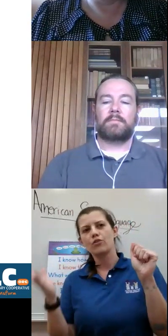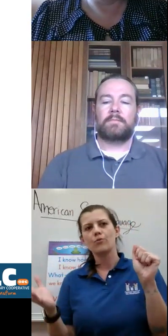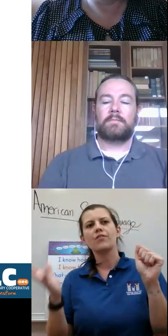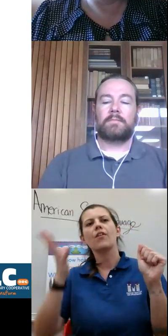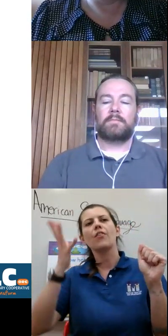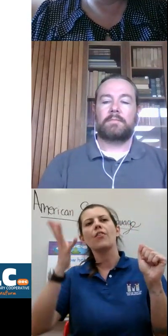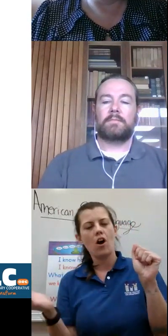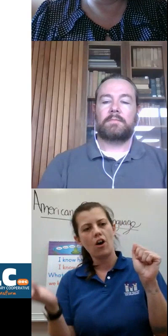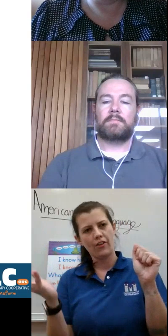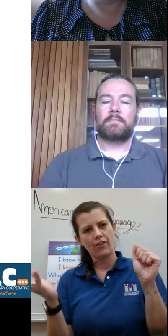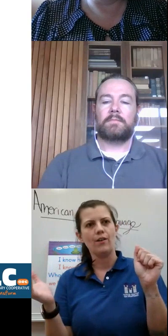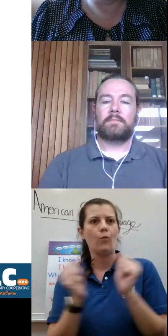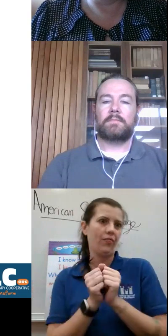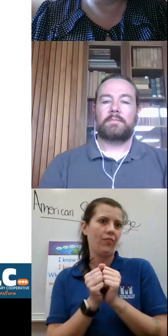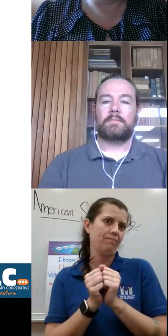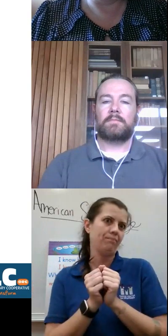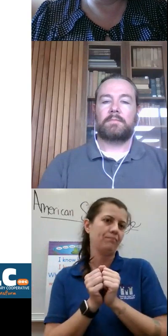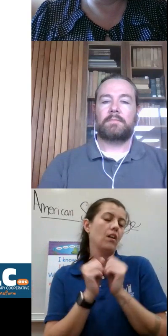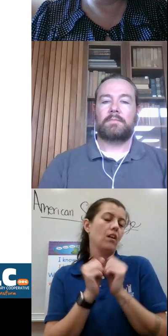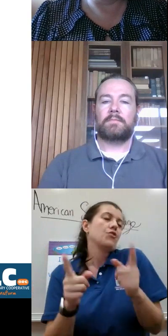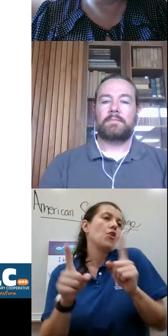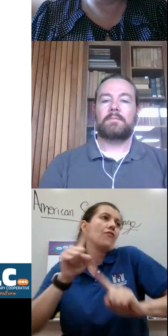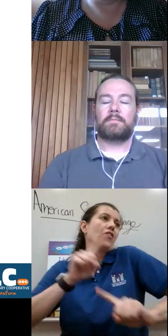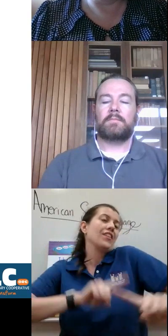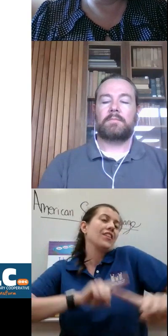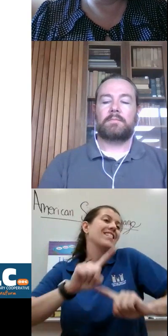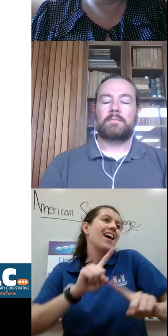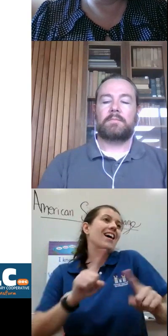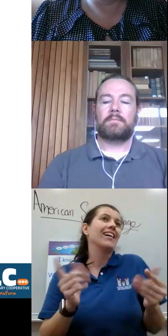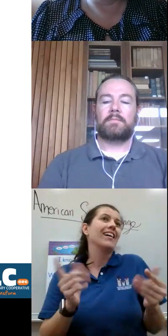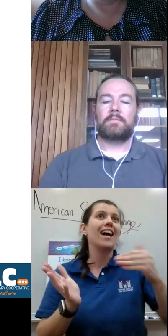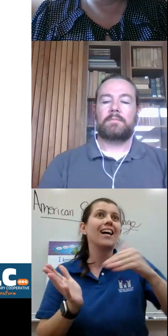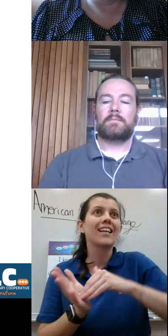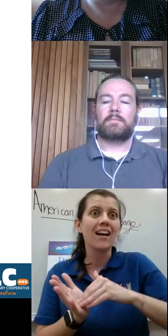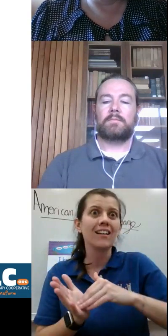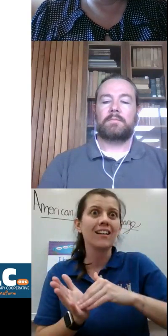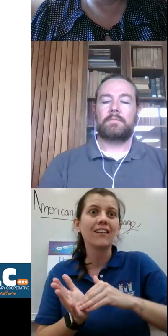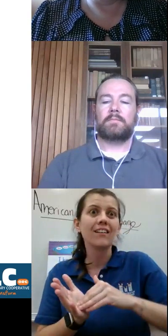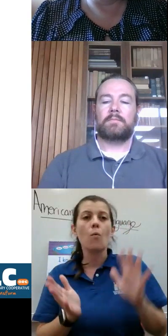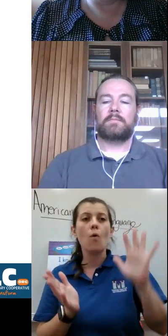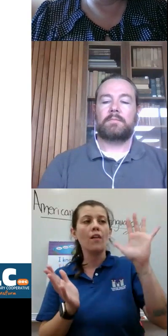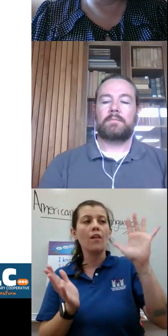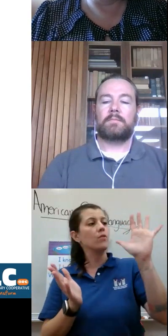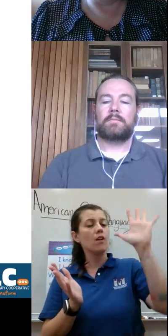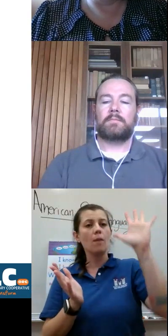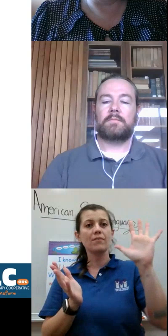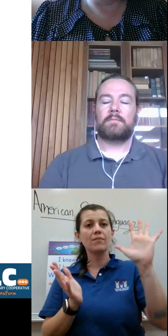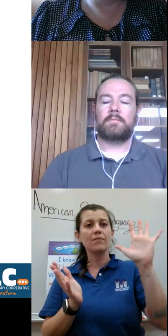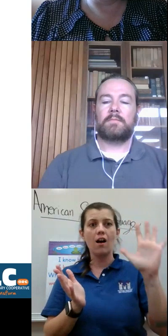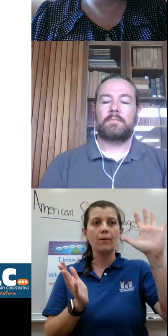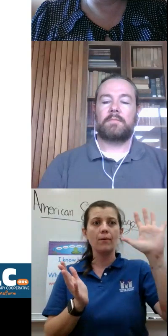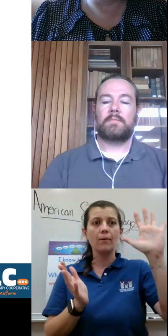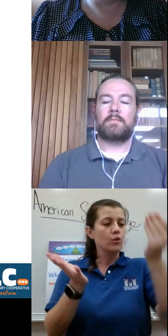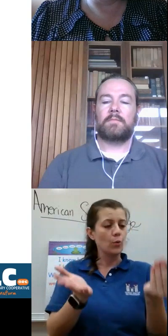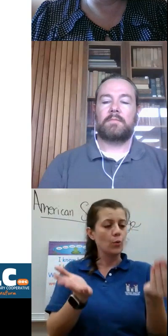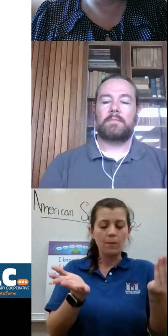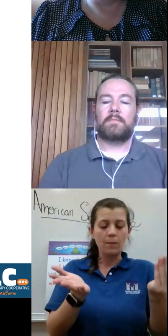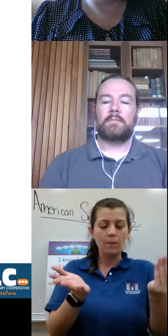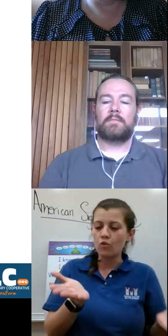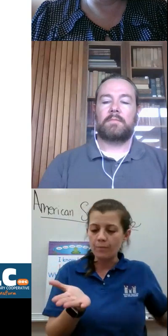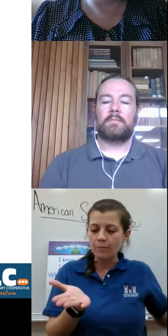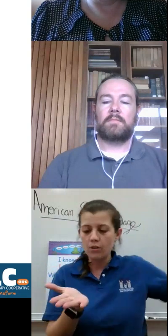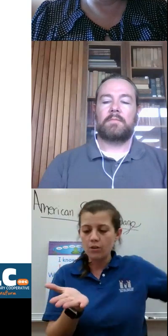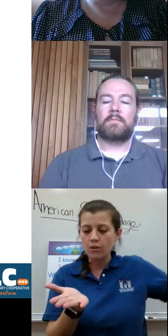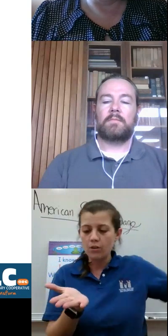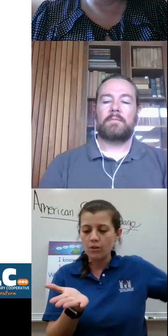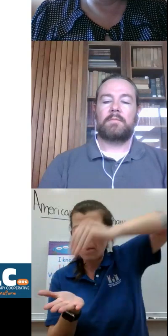hand will use the other hand. So for this sign, again, the one that was up top during